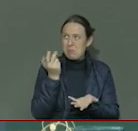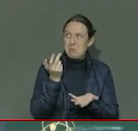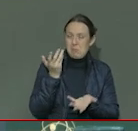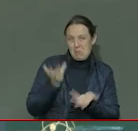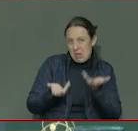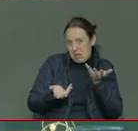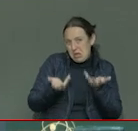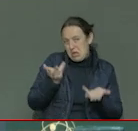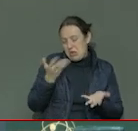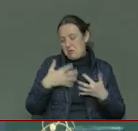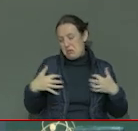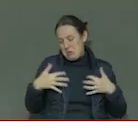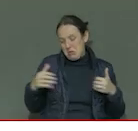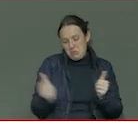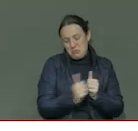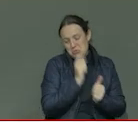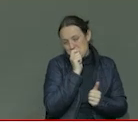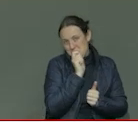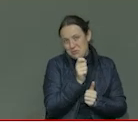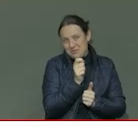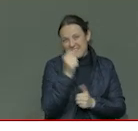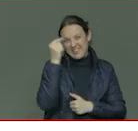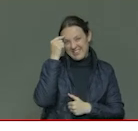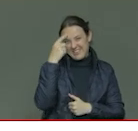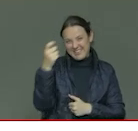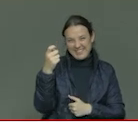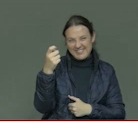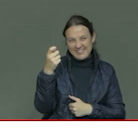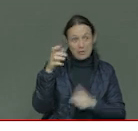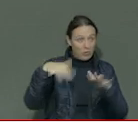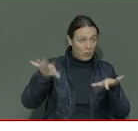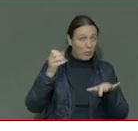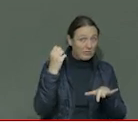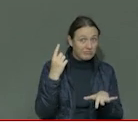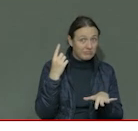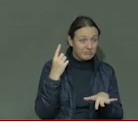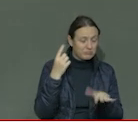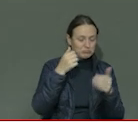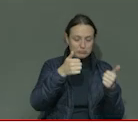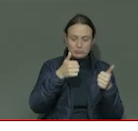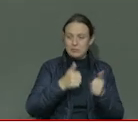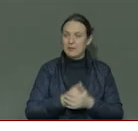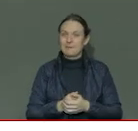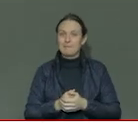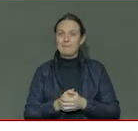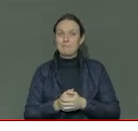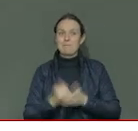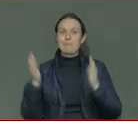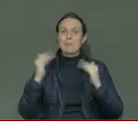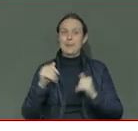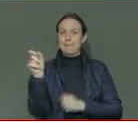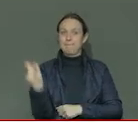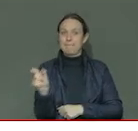tiger was on the lifeboat. Are we fine with everything that I just said? All right, let's continue. Let's go through our